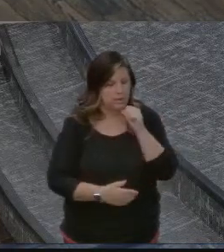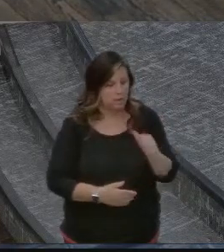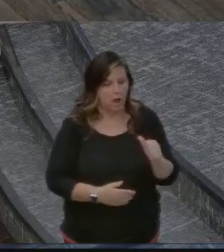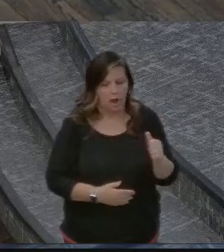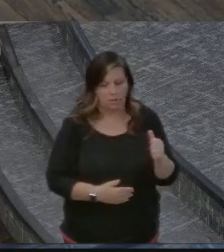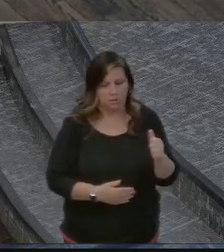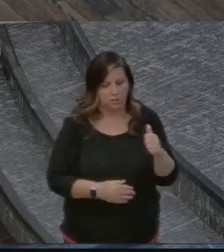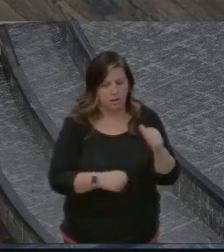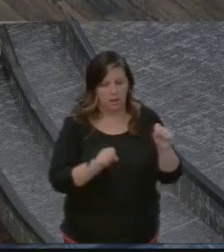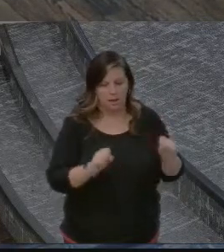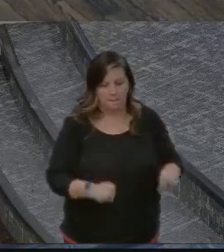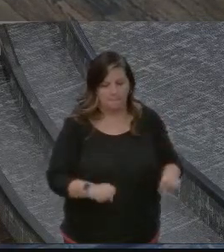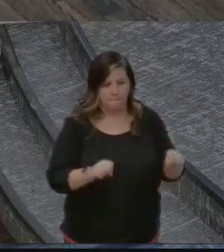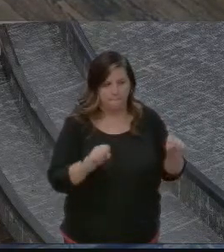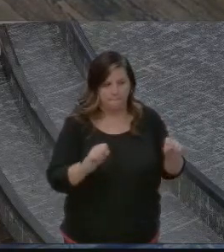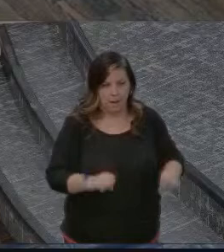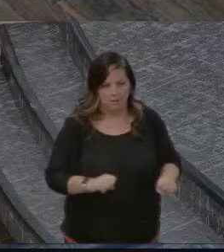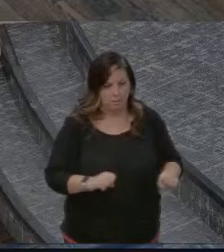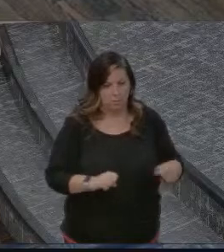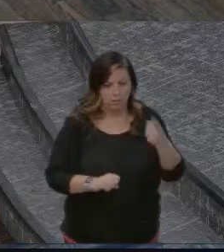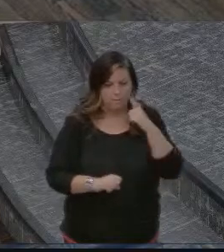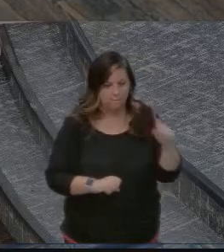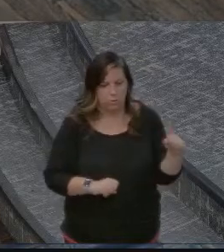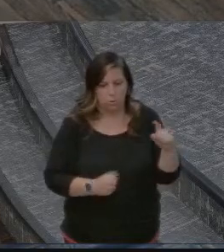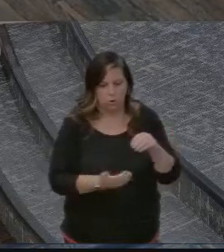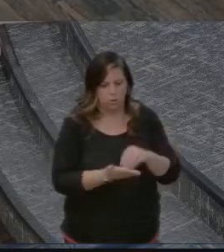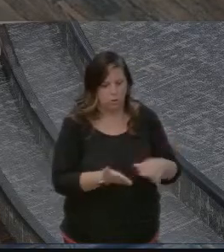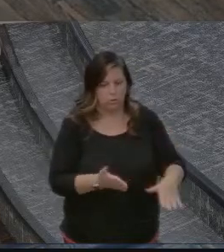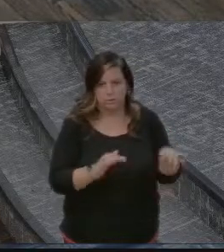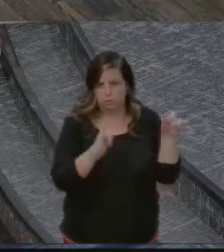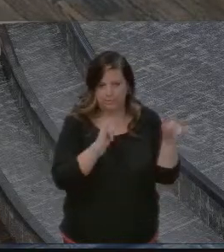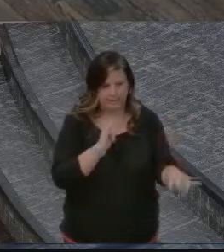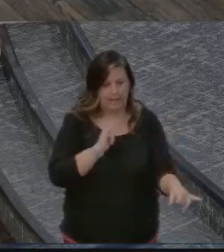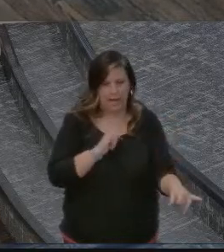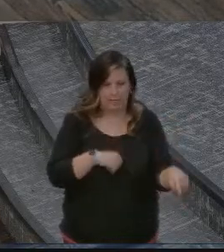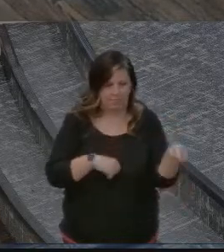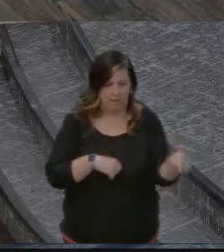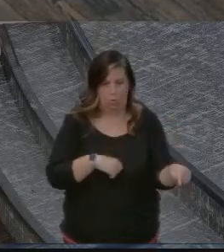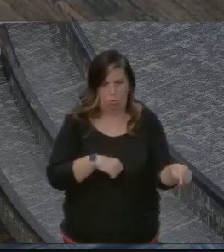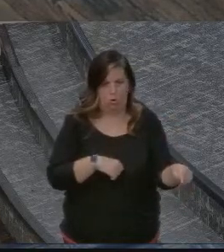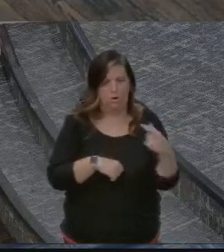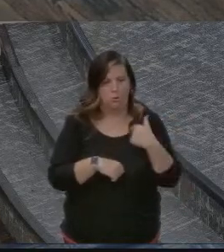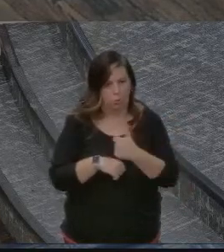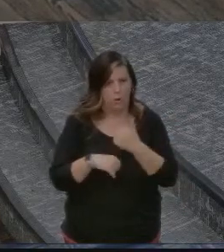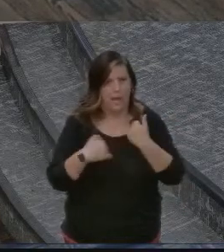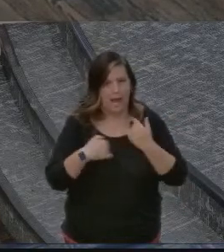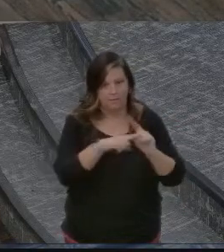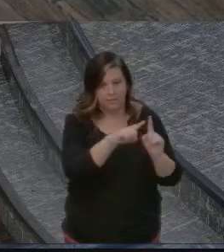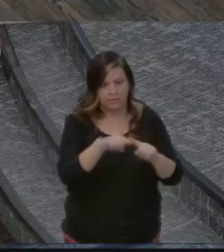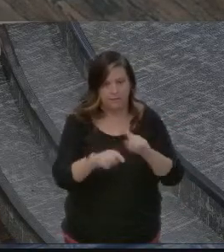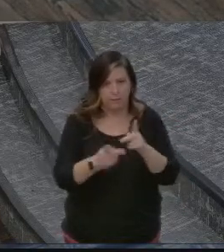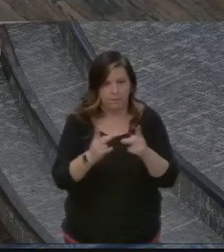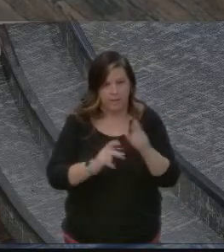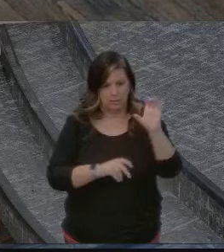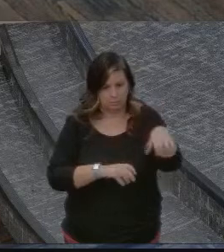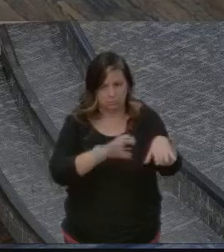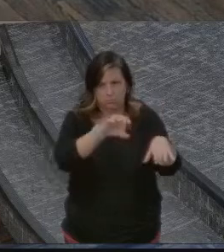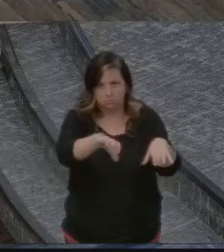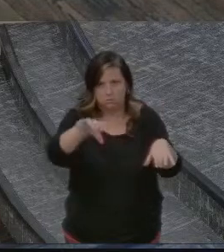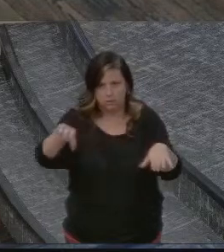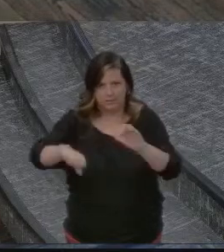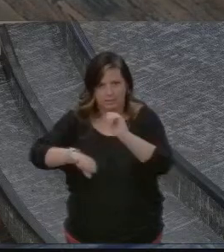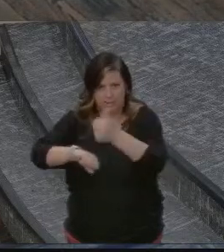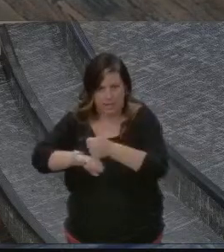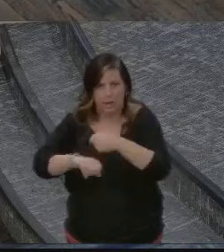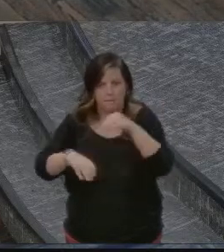the school population on campus. We have multiple sites in the community where we could use